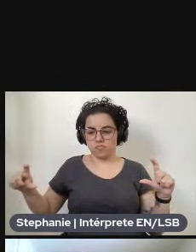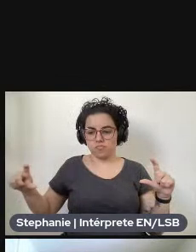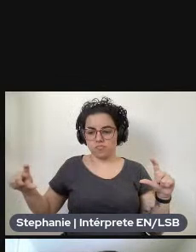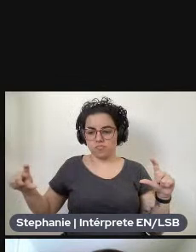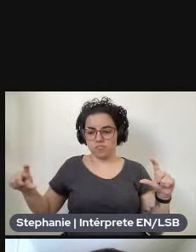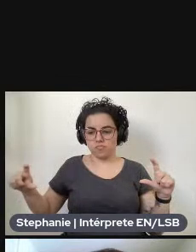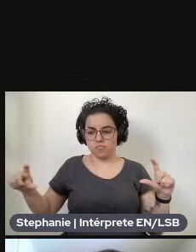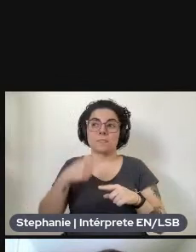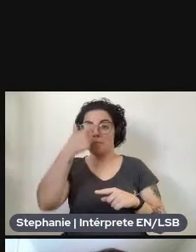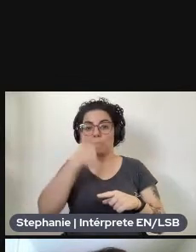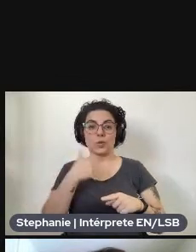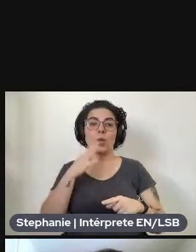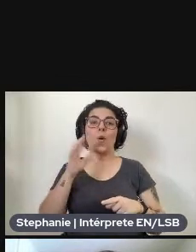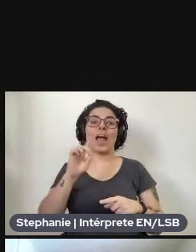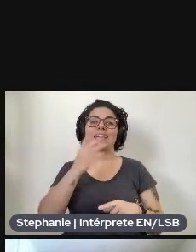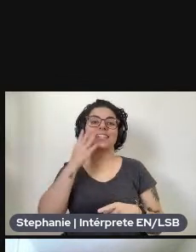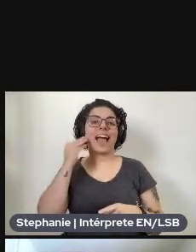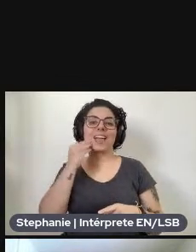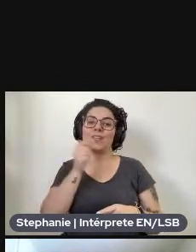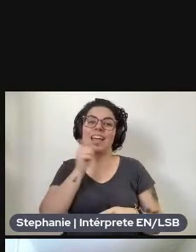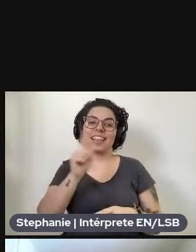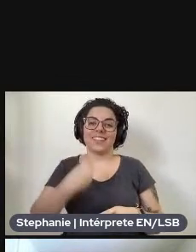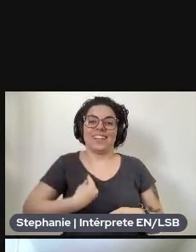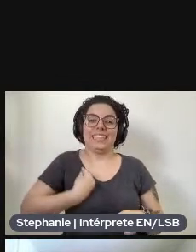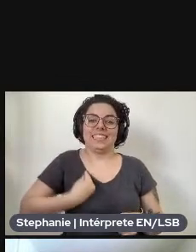Eso lo hizo mi marido.